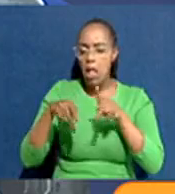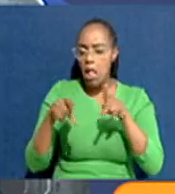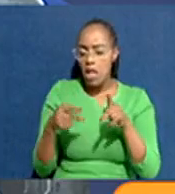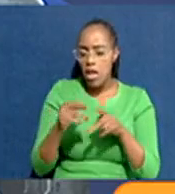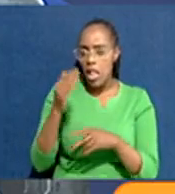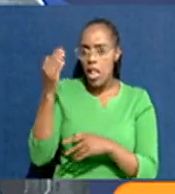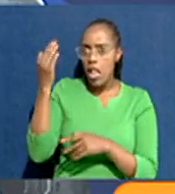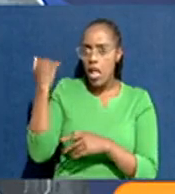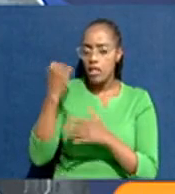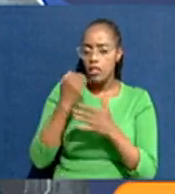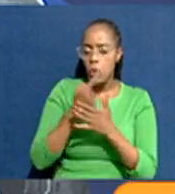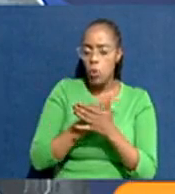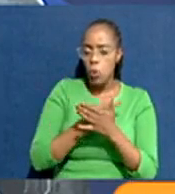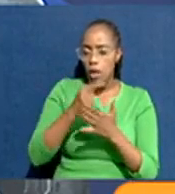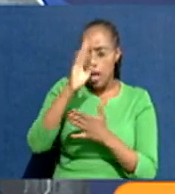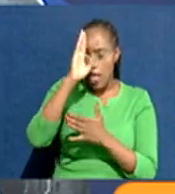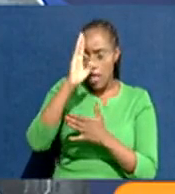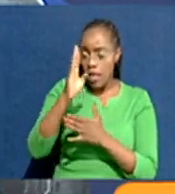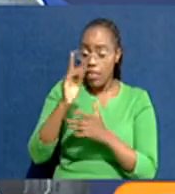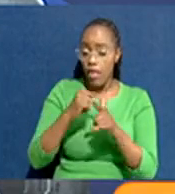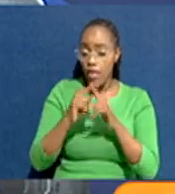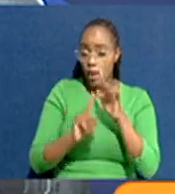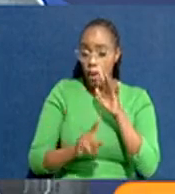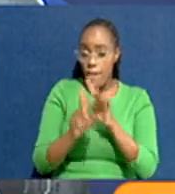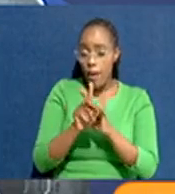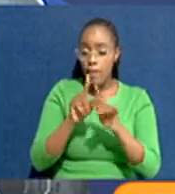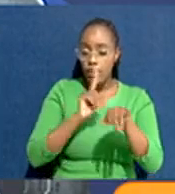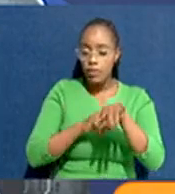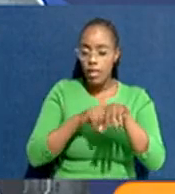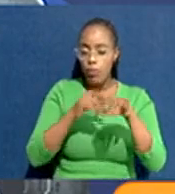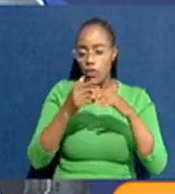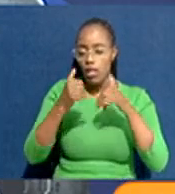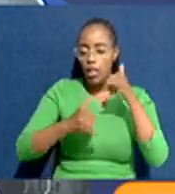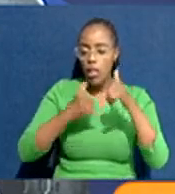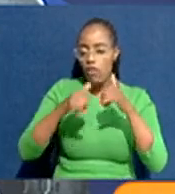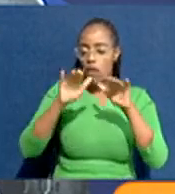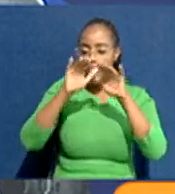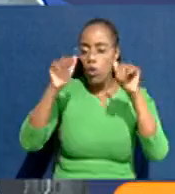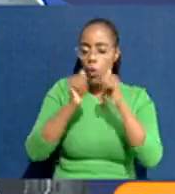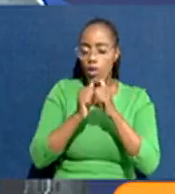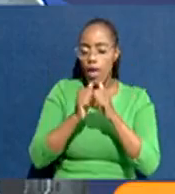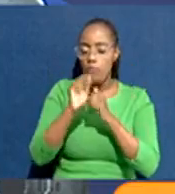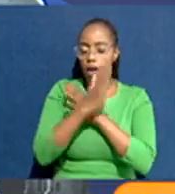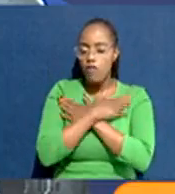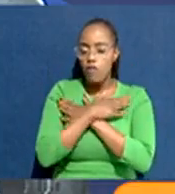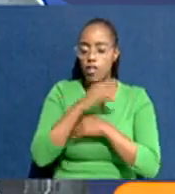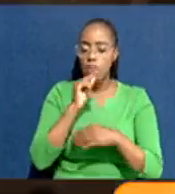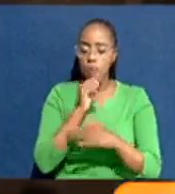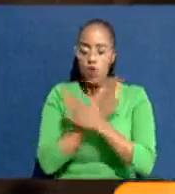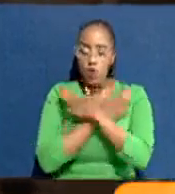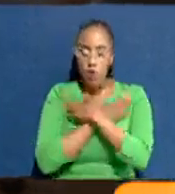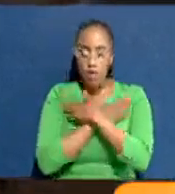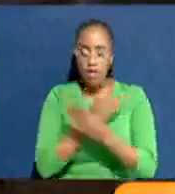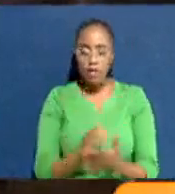last Sunday before tragedy struck while she was on the rooftop with her friend's boyfriend.